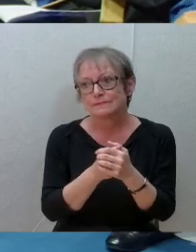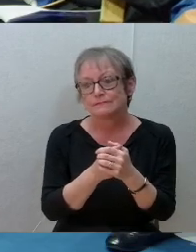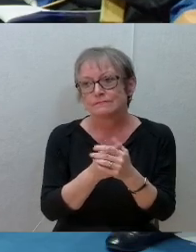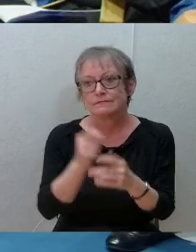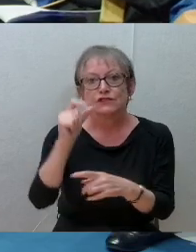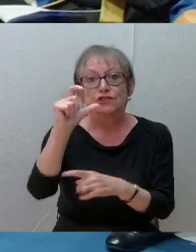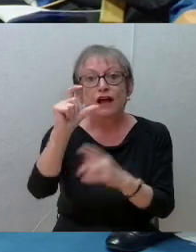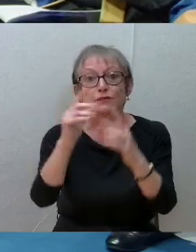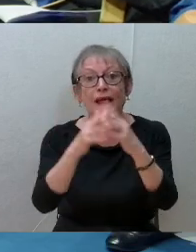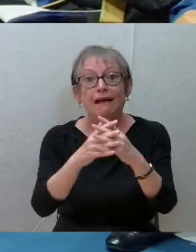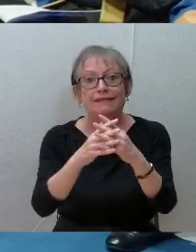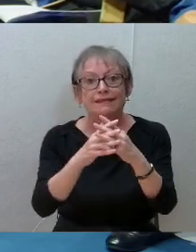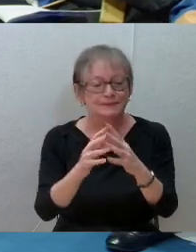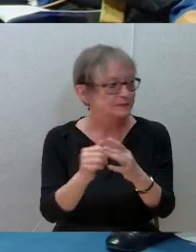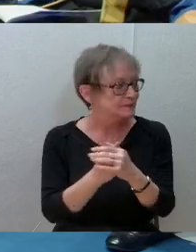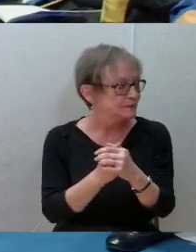Charles Weir.